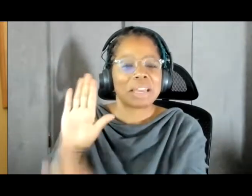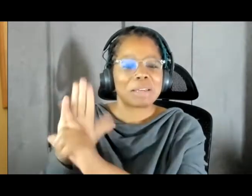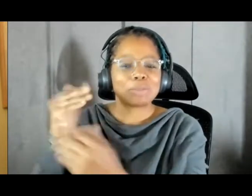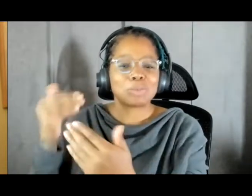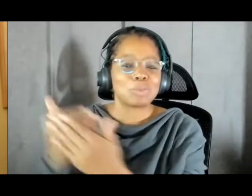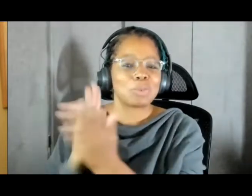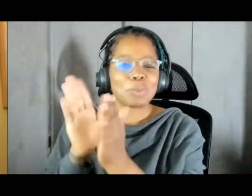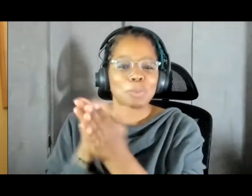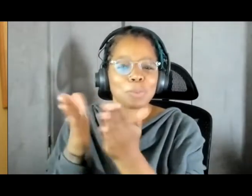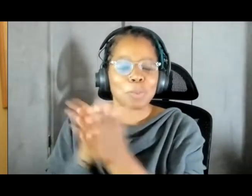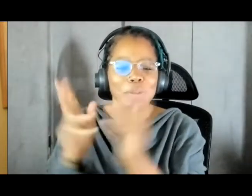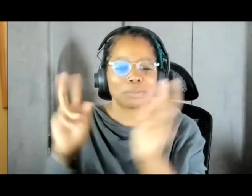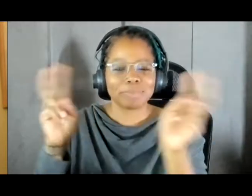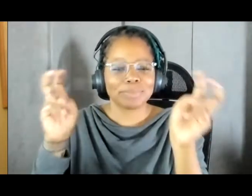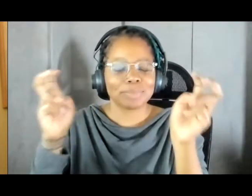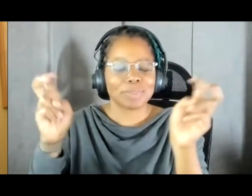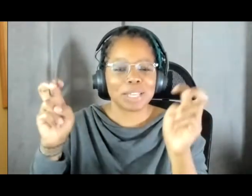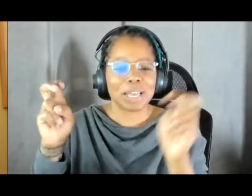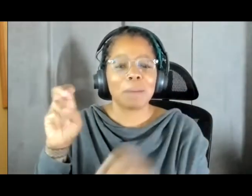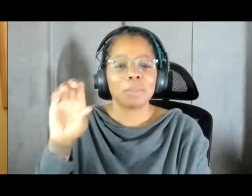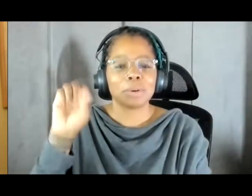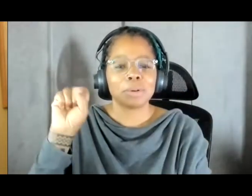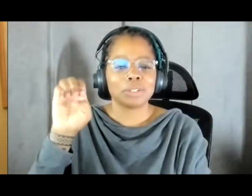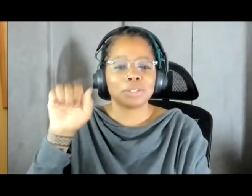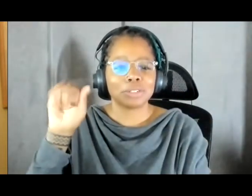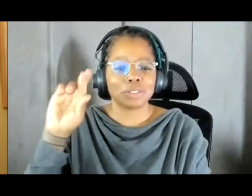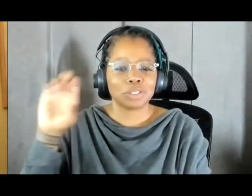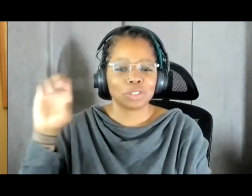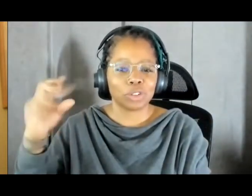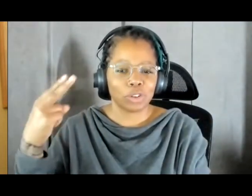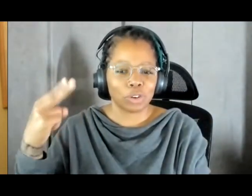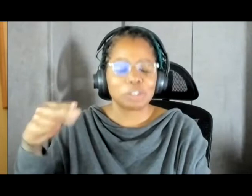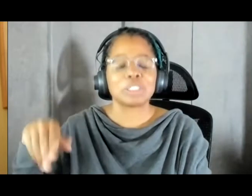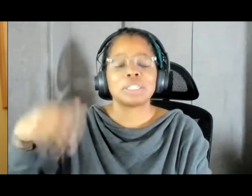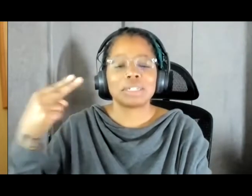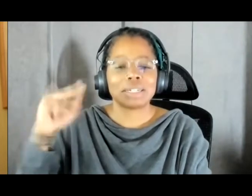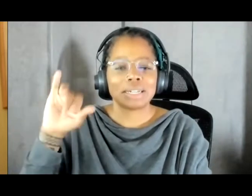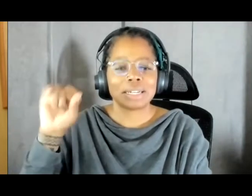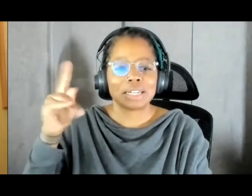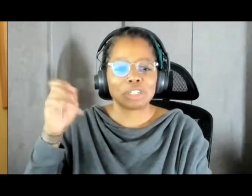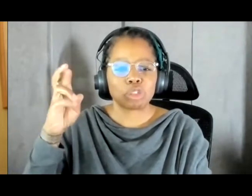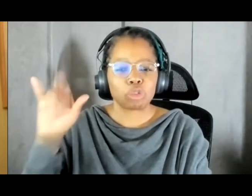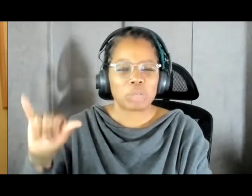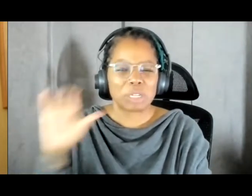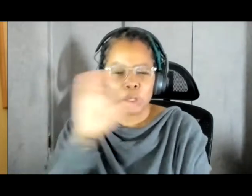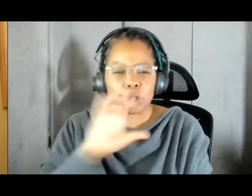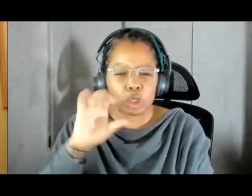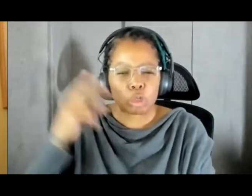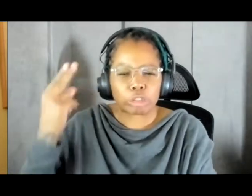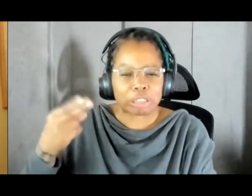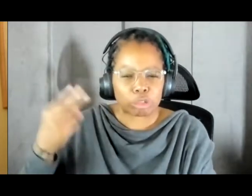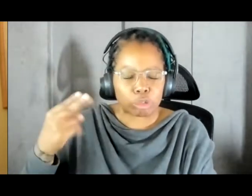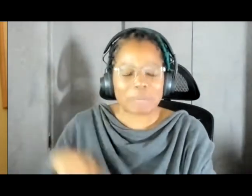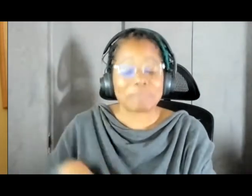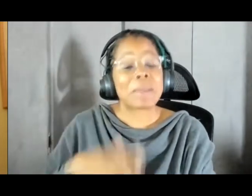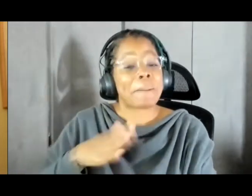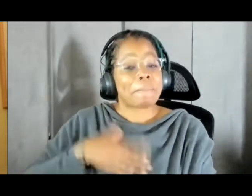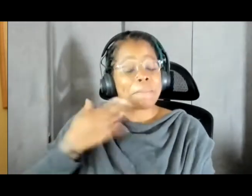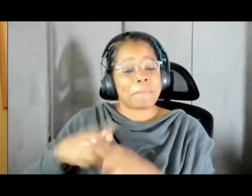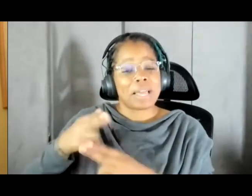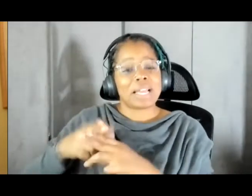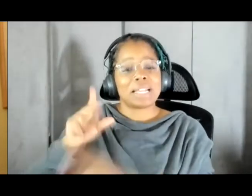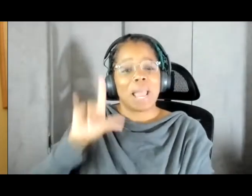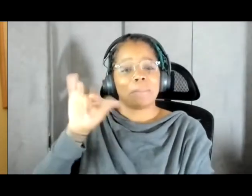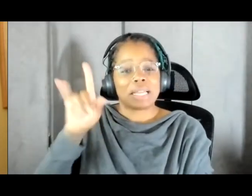We are so thrilled to have Eugene here with us tonight, along with Gina Apostol. My name is Lily Philpott. I am the programs manager at the